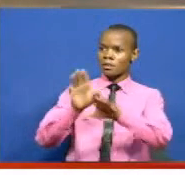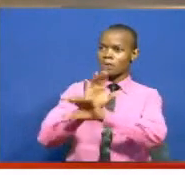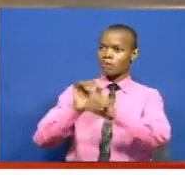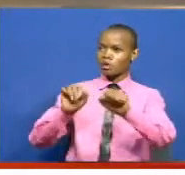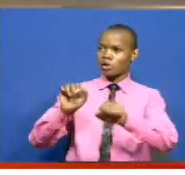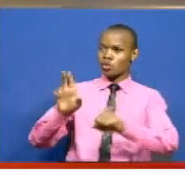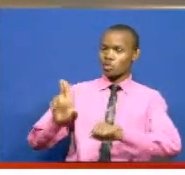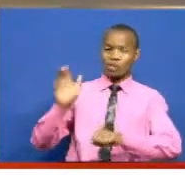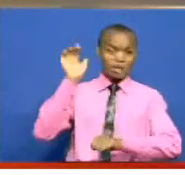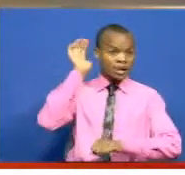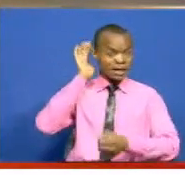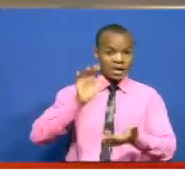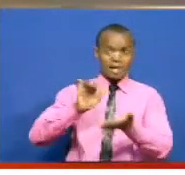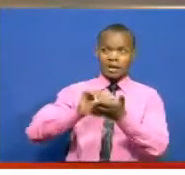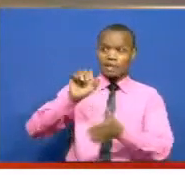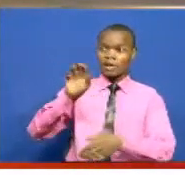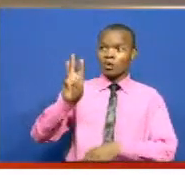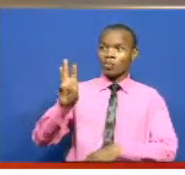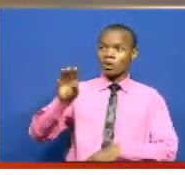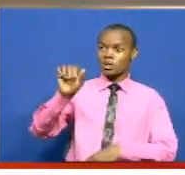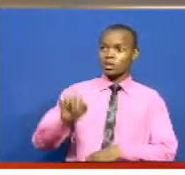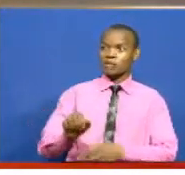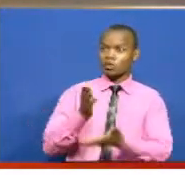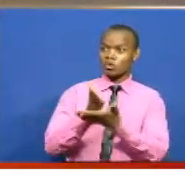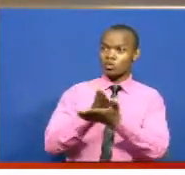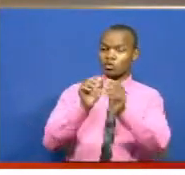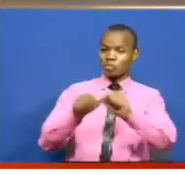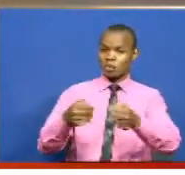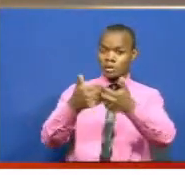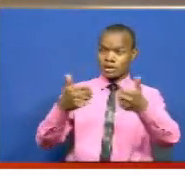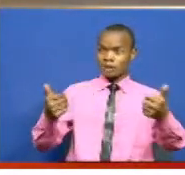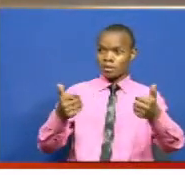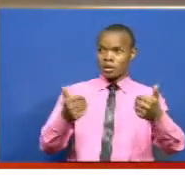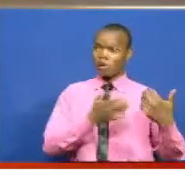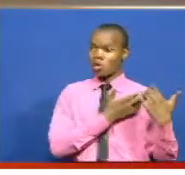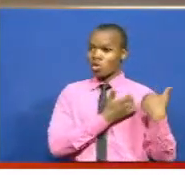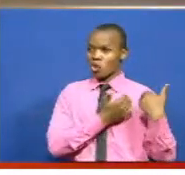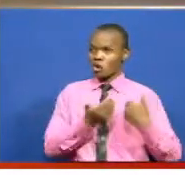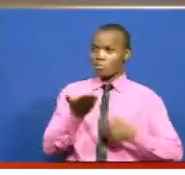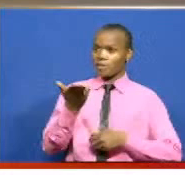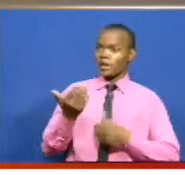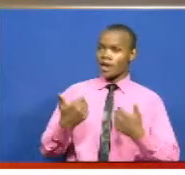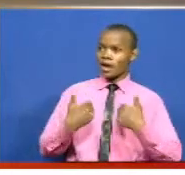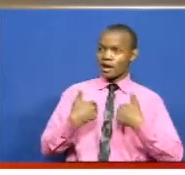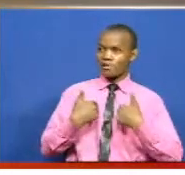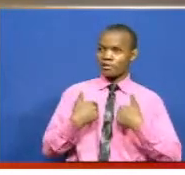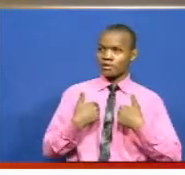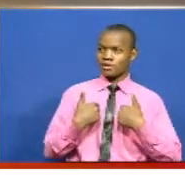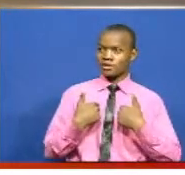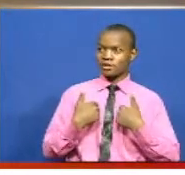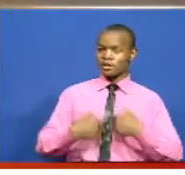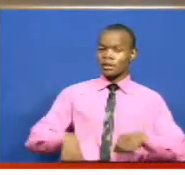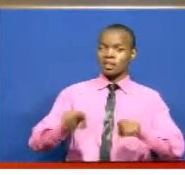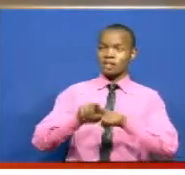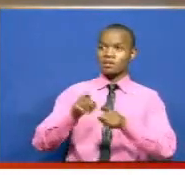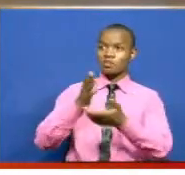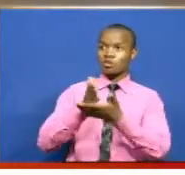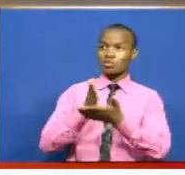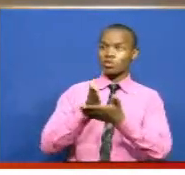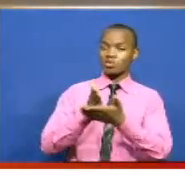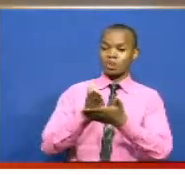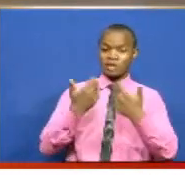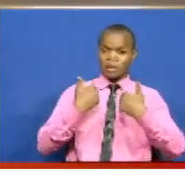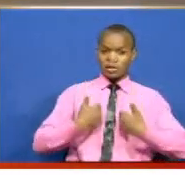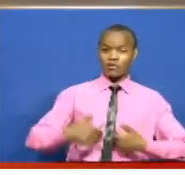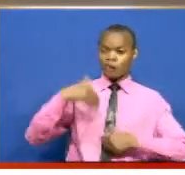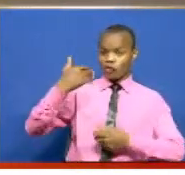He knows that Wajir South will eventually be split. So the hope is there. I mean, I'm a very, optimistic person, I've always